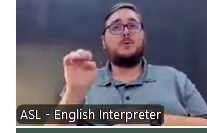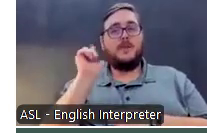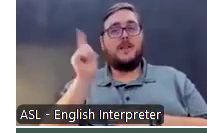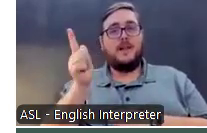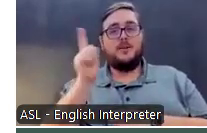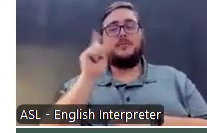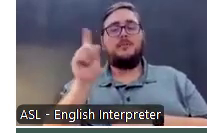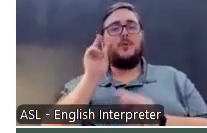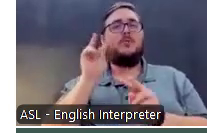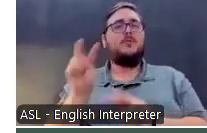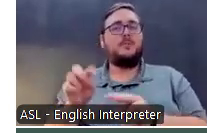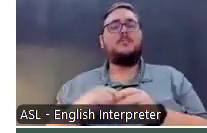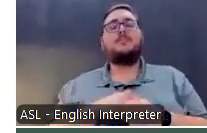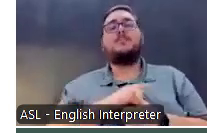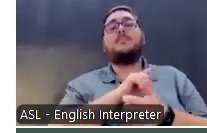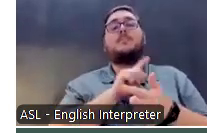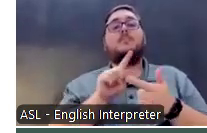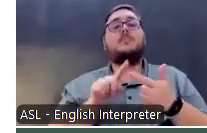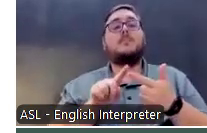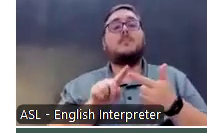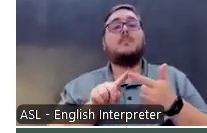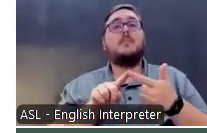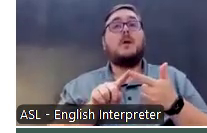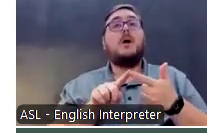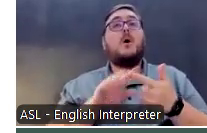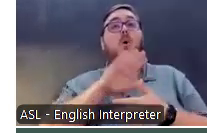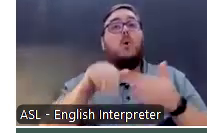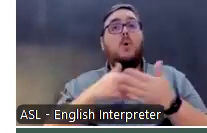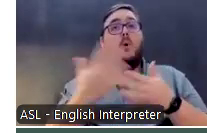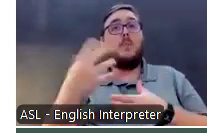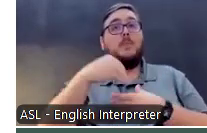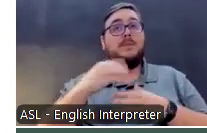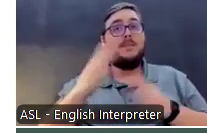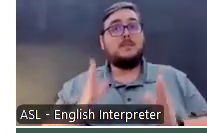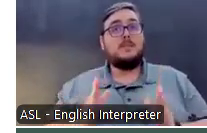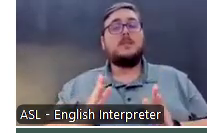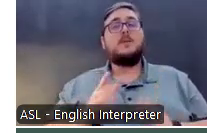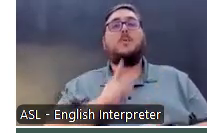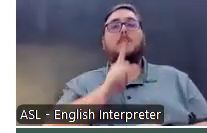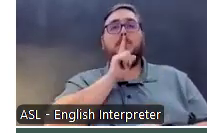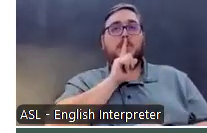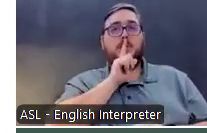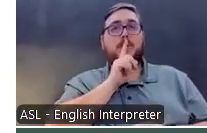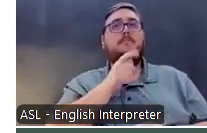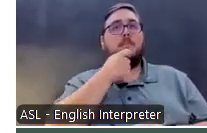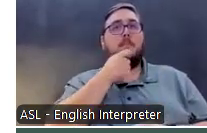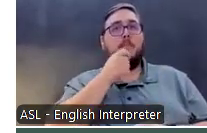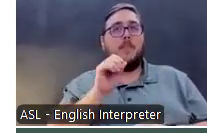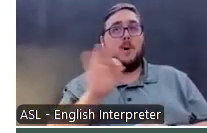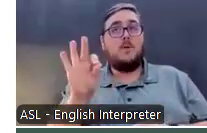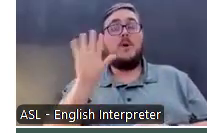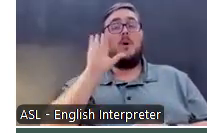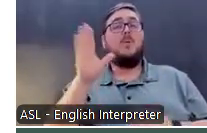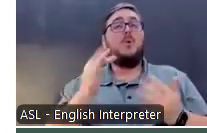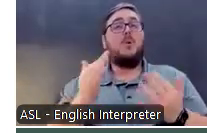reference. We have muted all participants and we will wait to take a few questions at the end of the session.